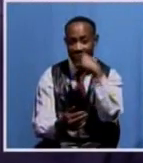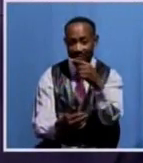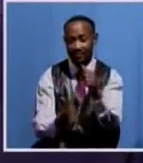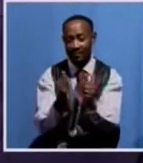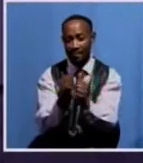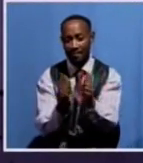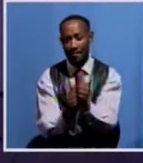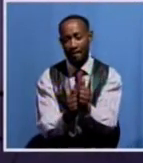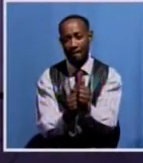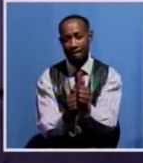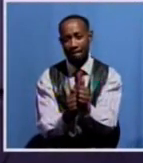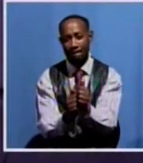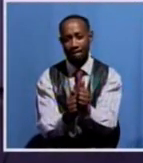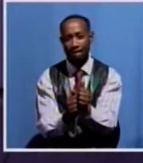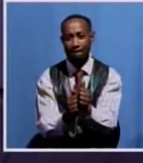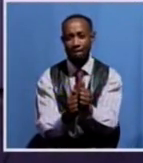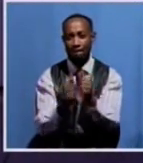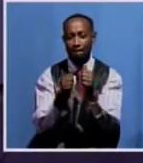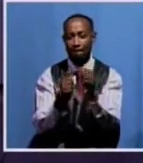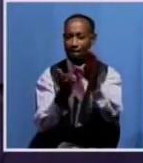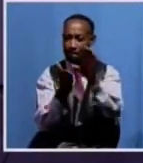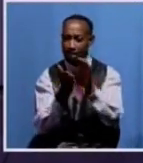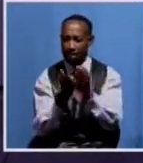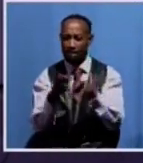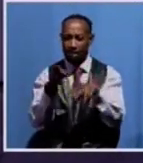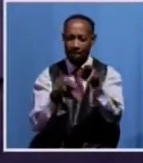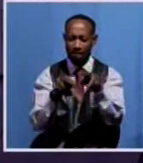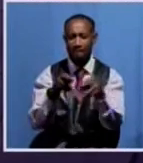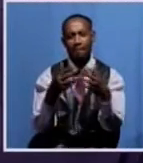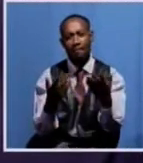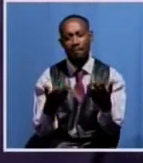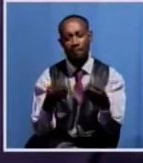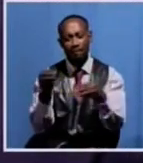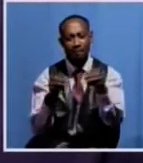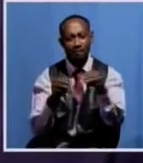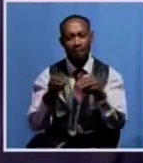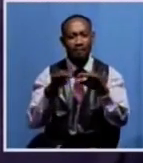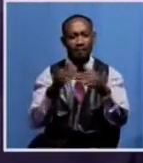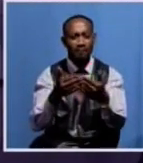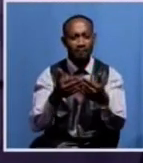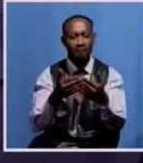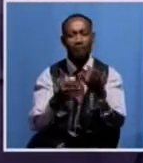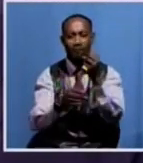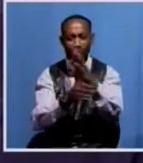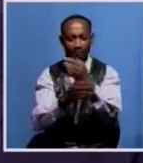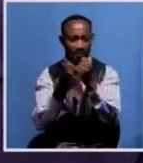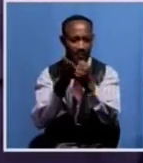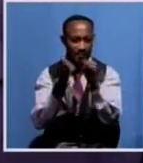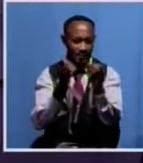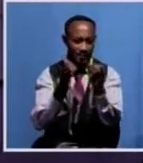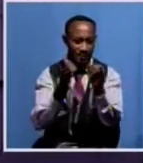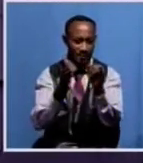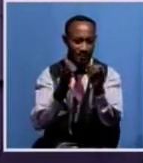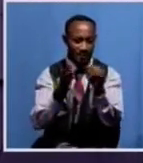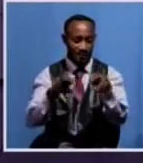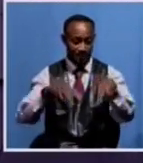to the overall management of the debt situation, the work has already begun. We have already identified in the